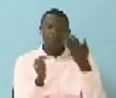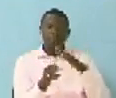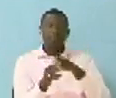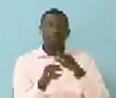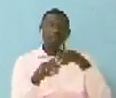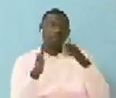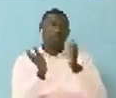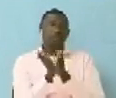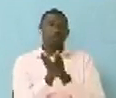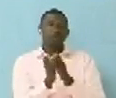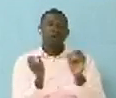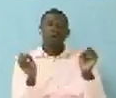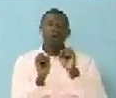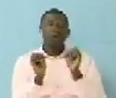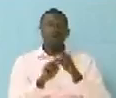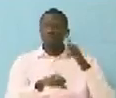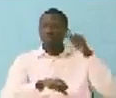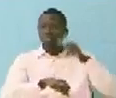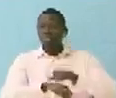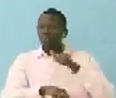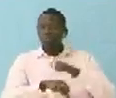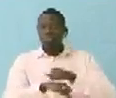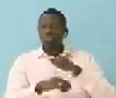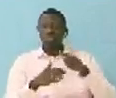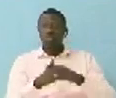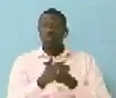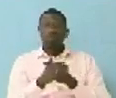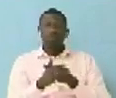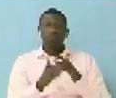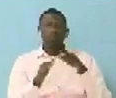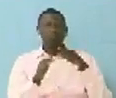without any torture or intimidation.